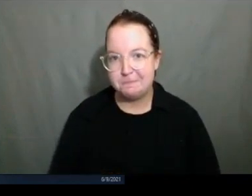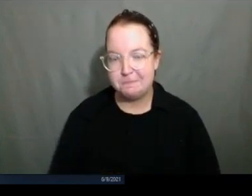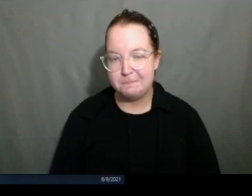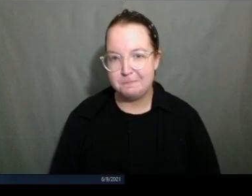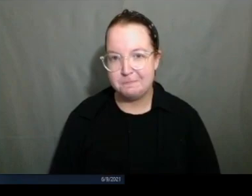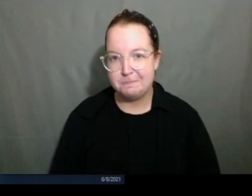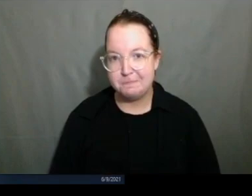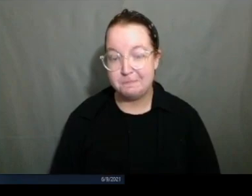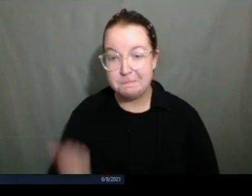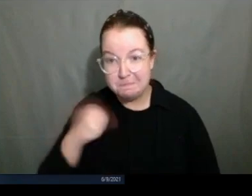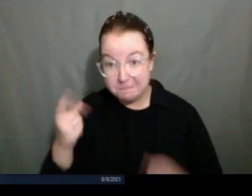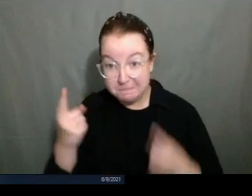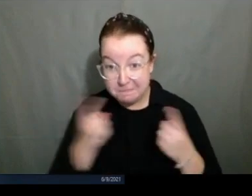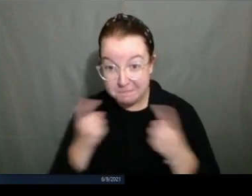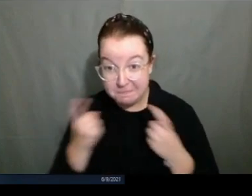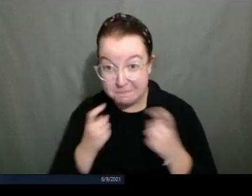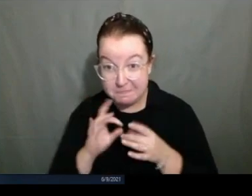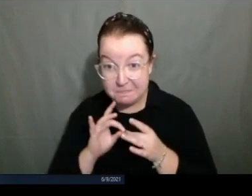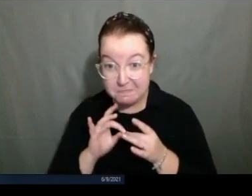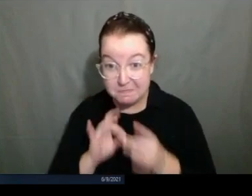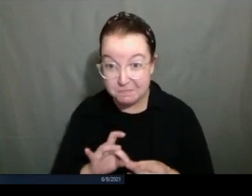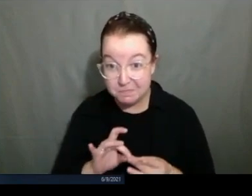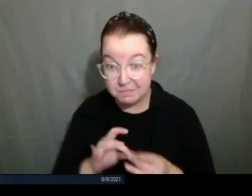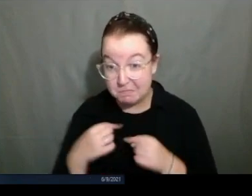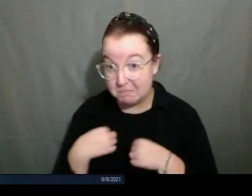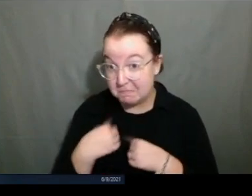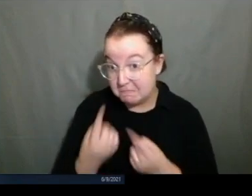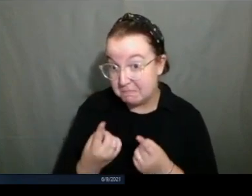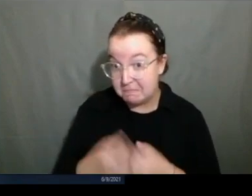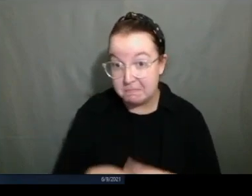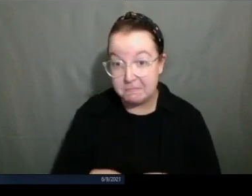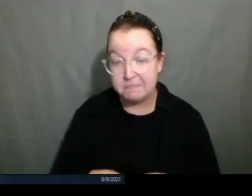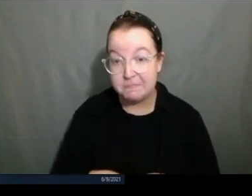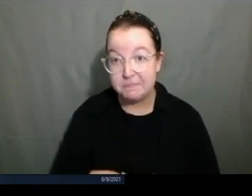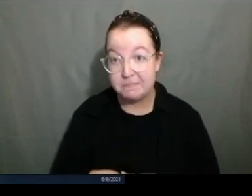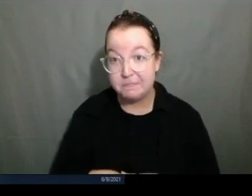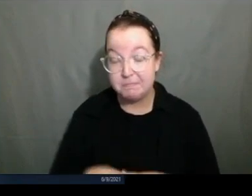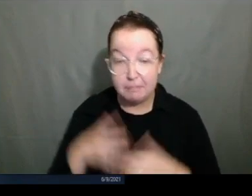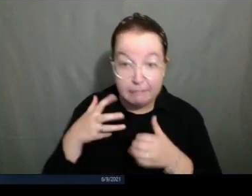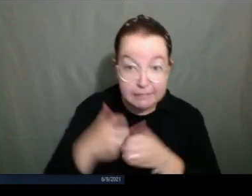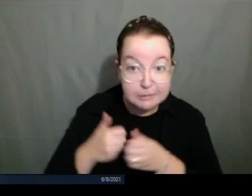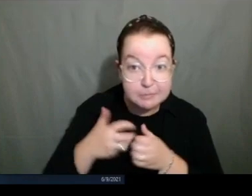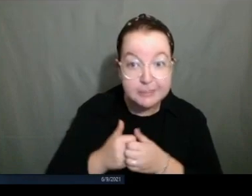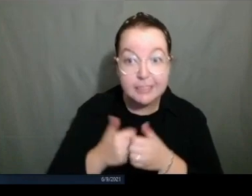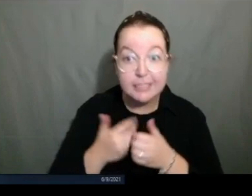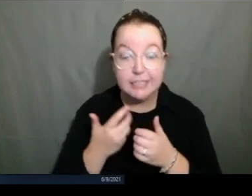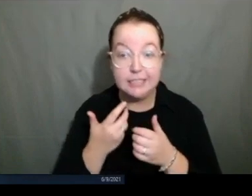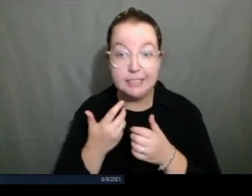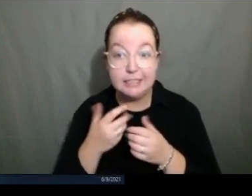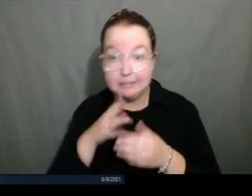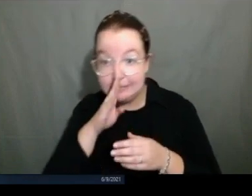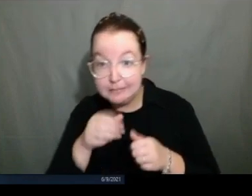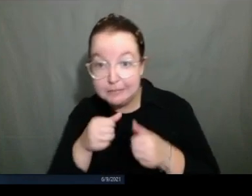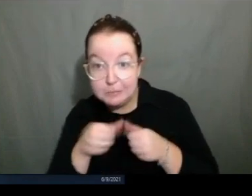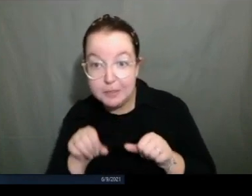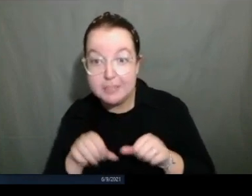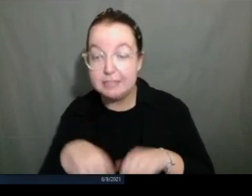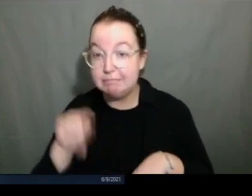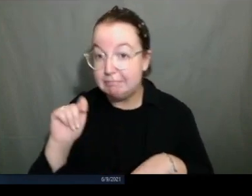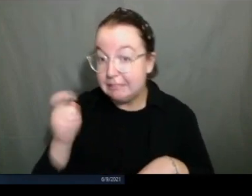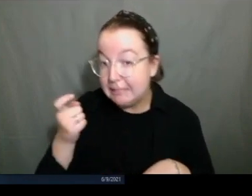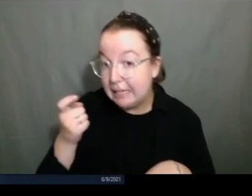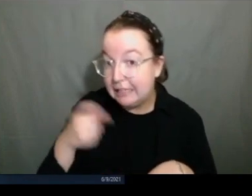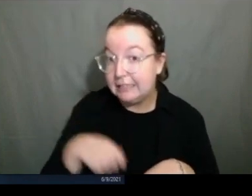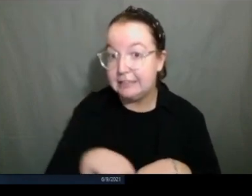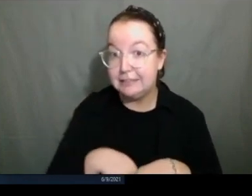All right, does anyone have any questions on those items we just reviewed, or updating your direct deposit or taxes or